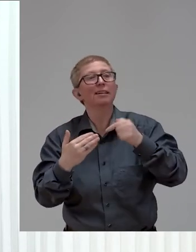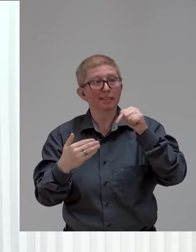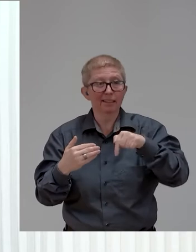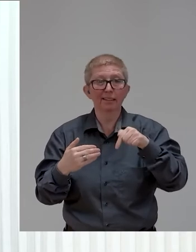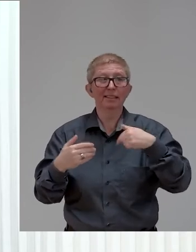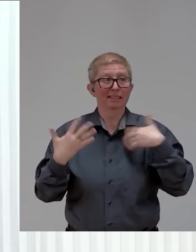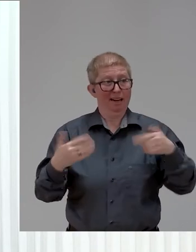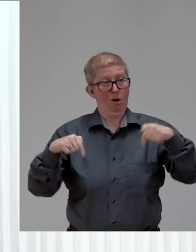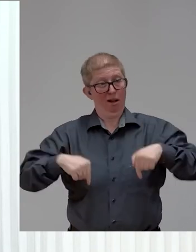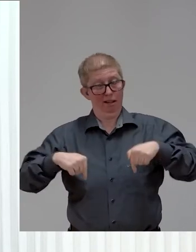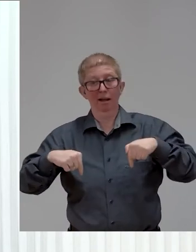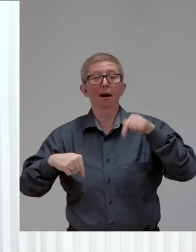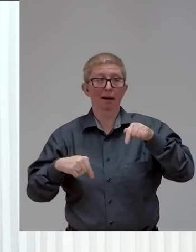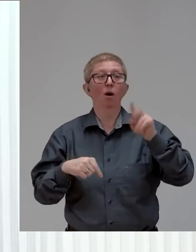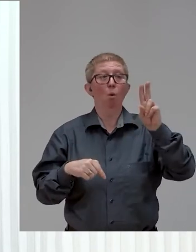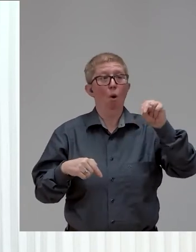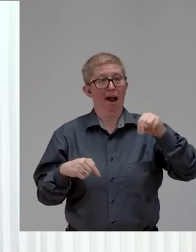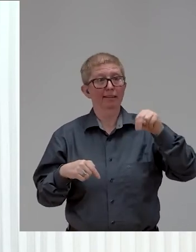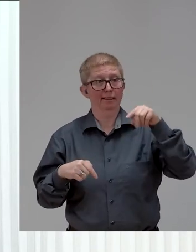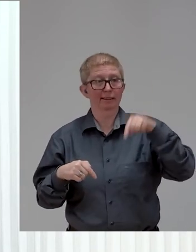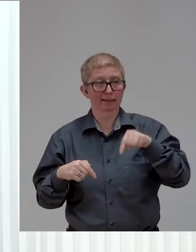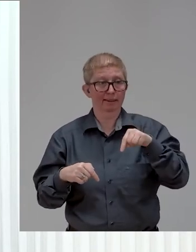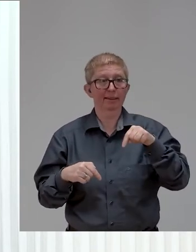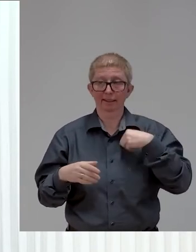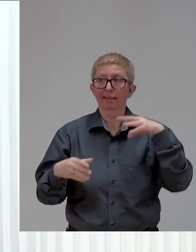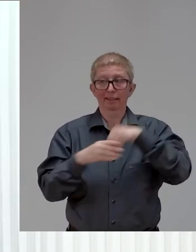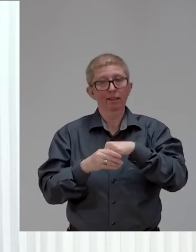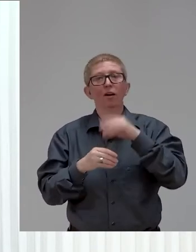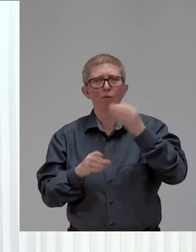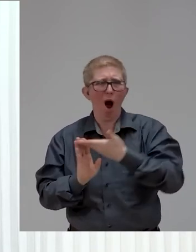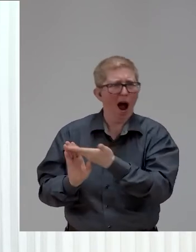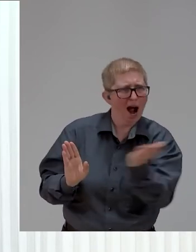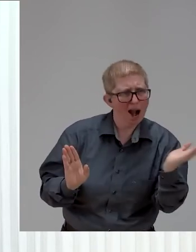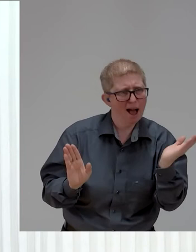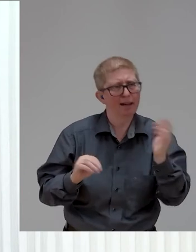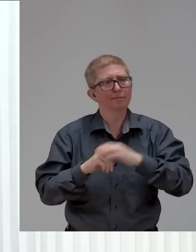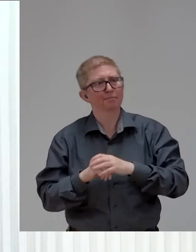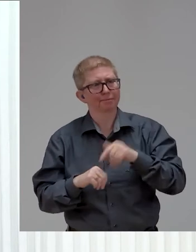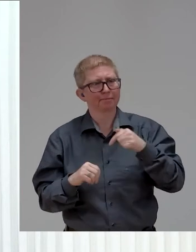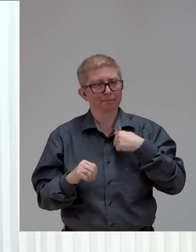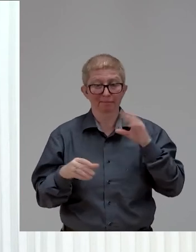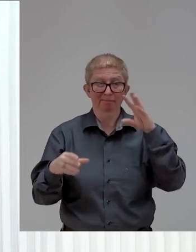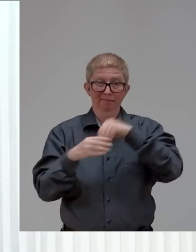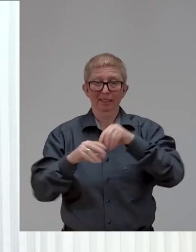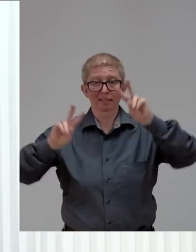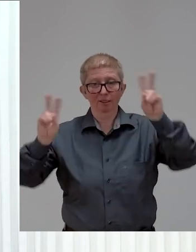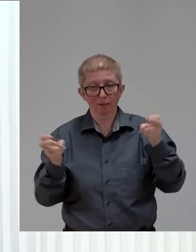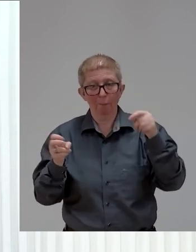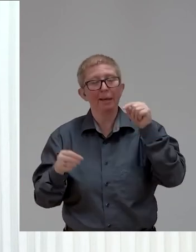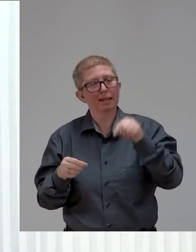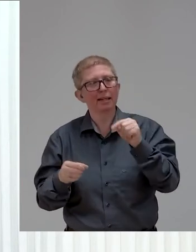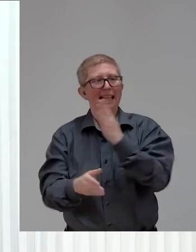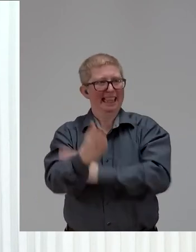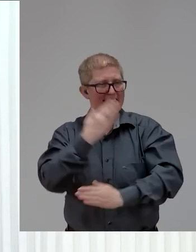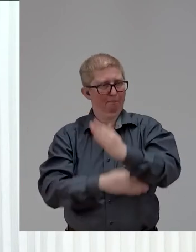Drugs and Crime in December 2020, on the International Day of Persons with Disabilities. The Action Plan will guide our implementation